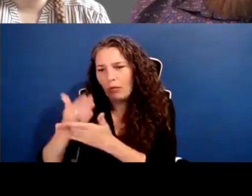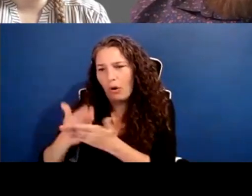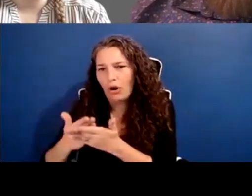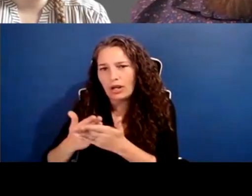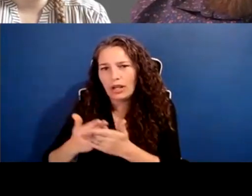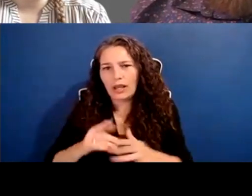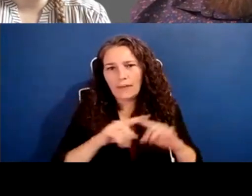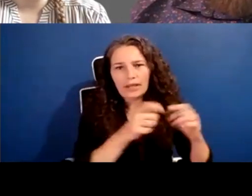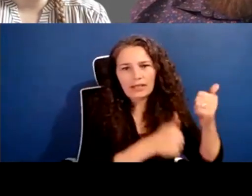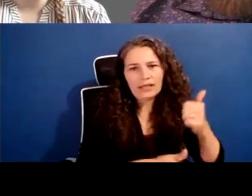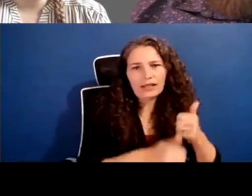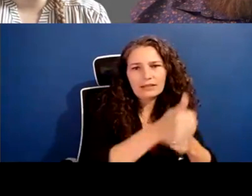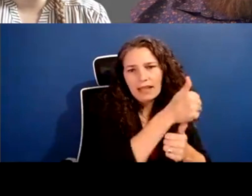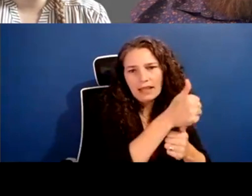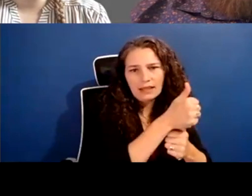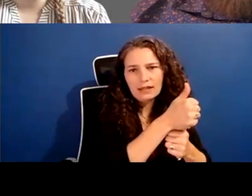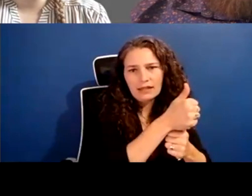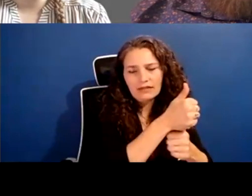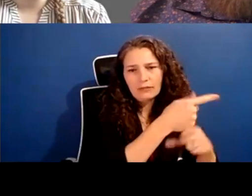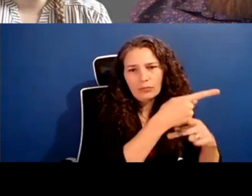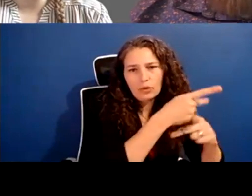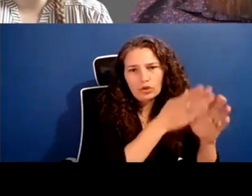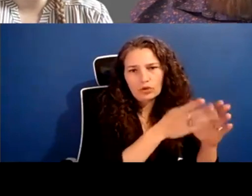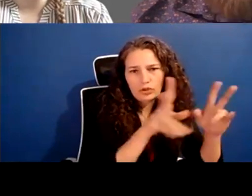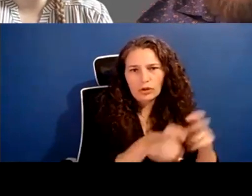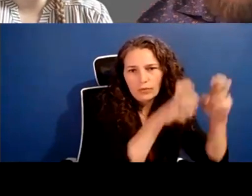Yeah. Better because I have a lot of things.